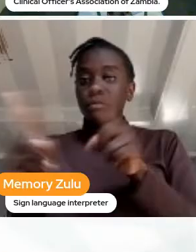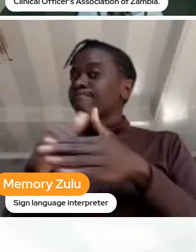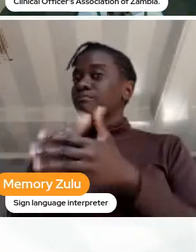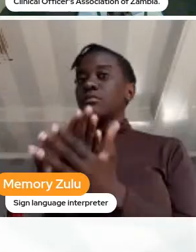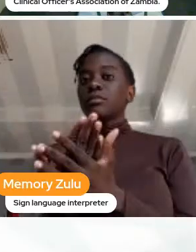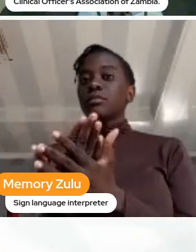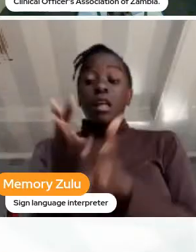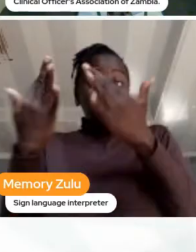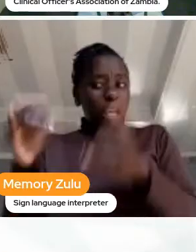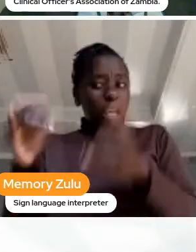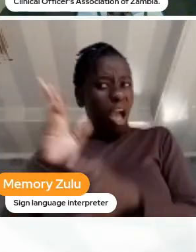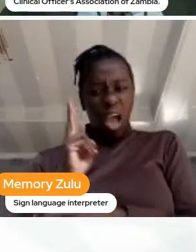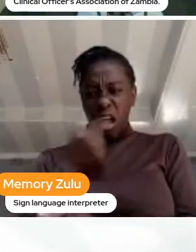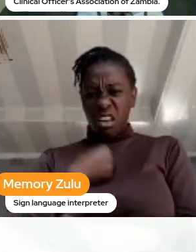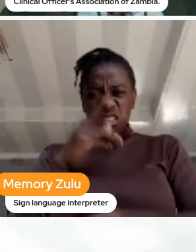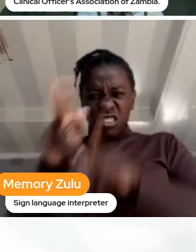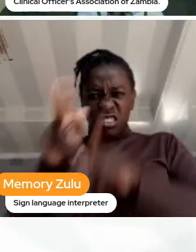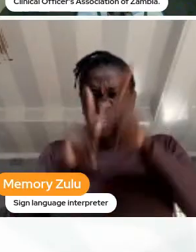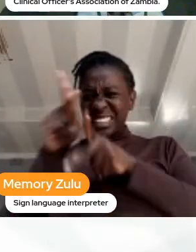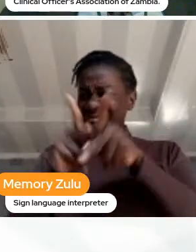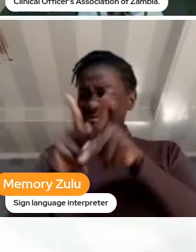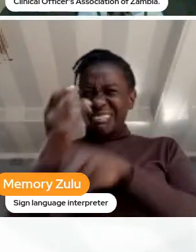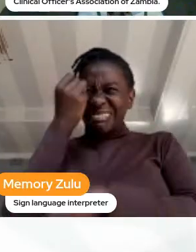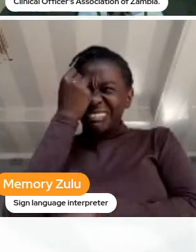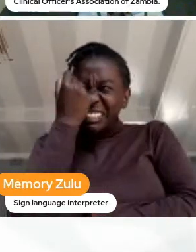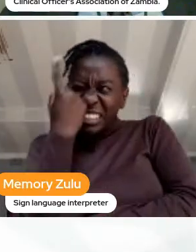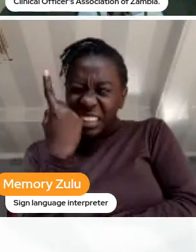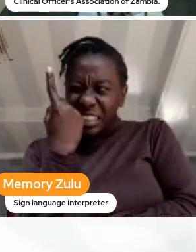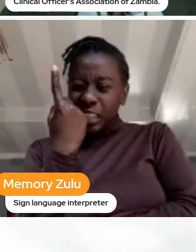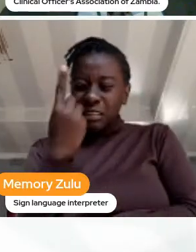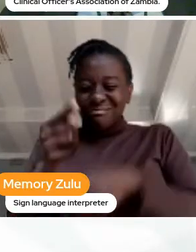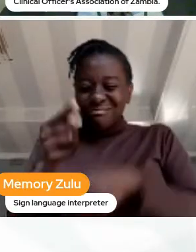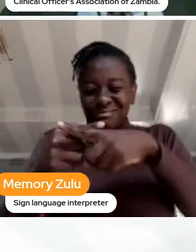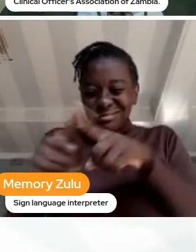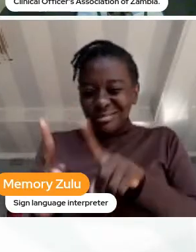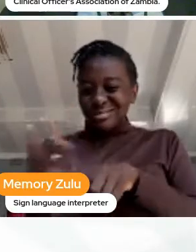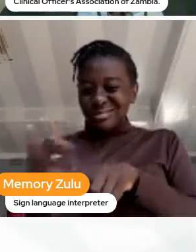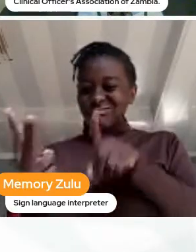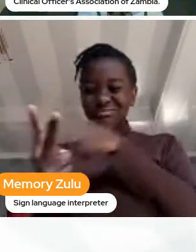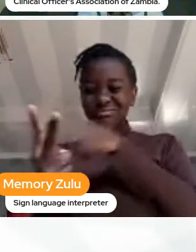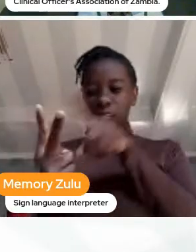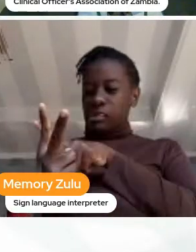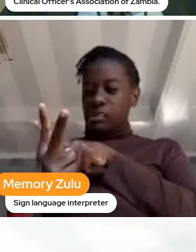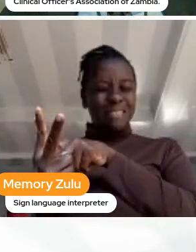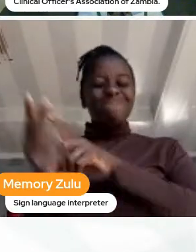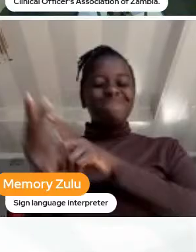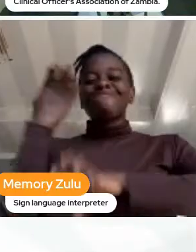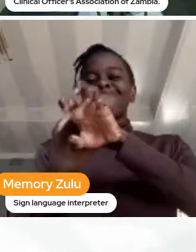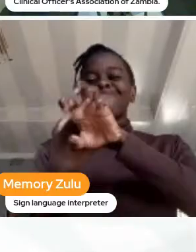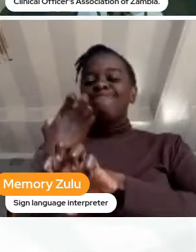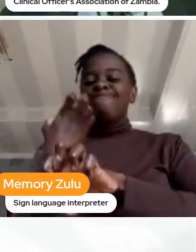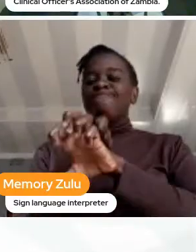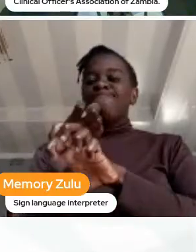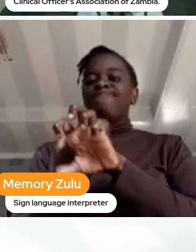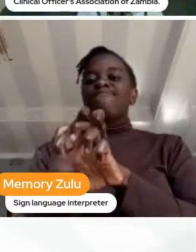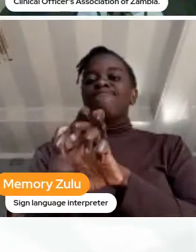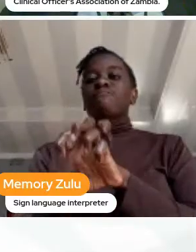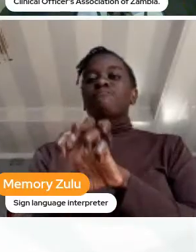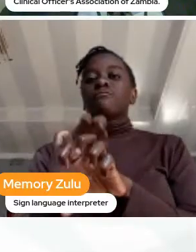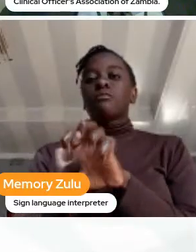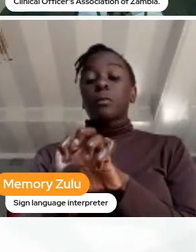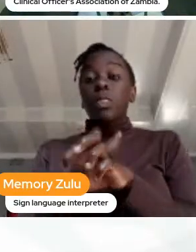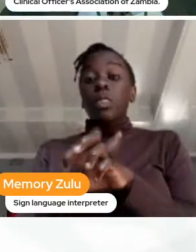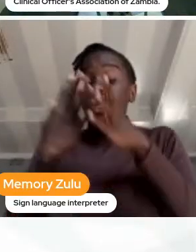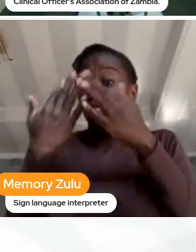it's very important for this show, for you to listen to this show or to just watch the show, and definitely just interact in the